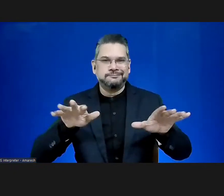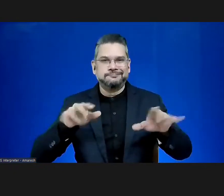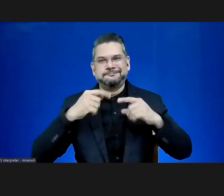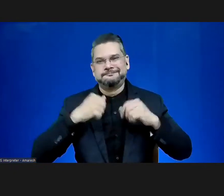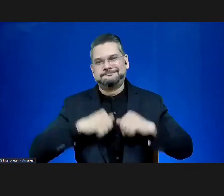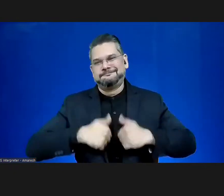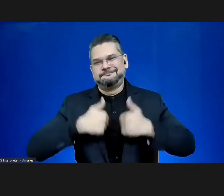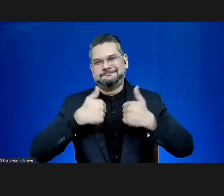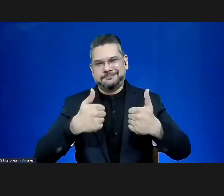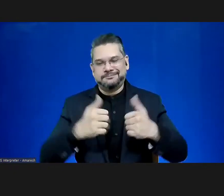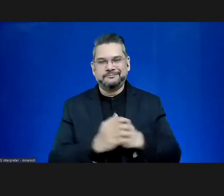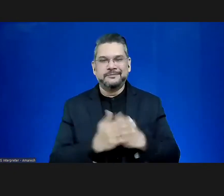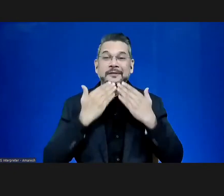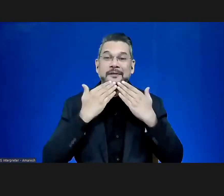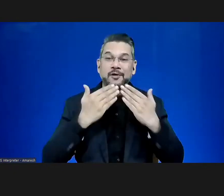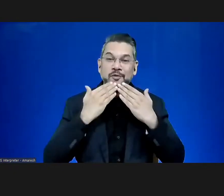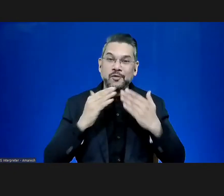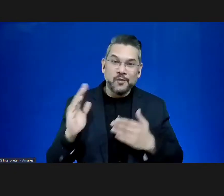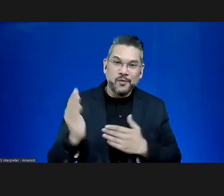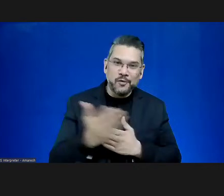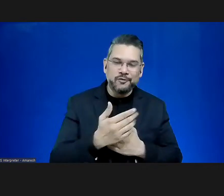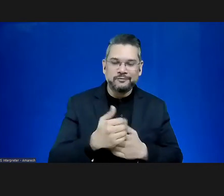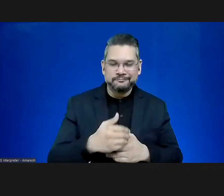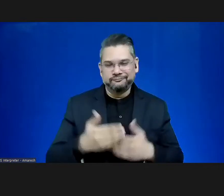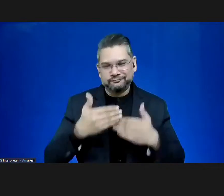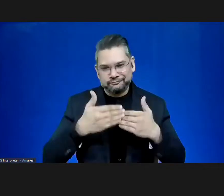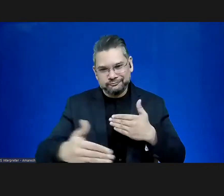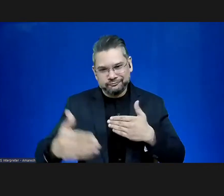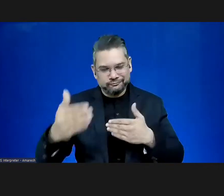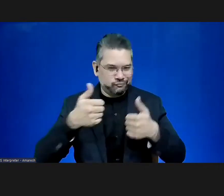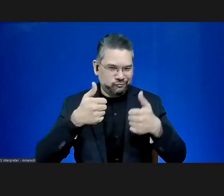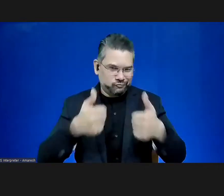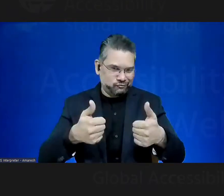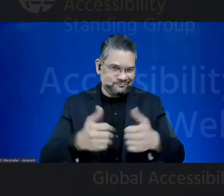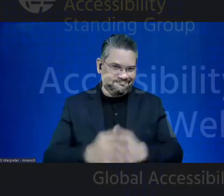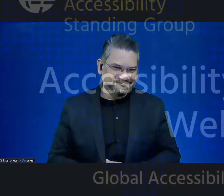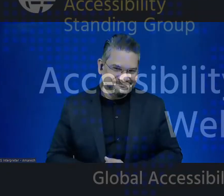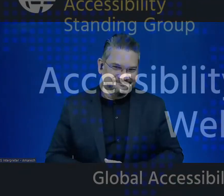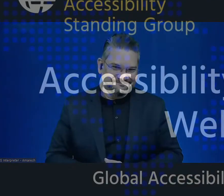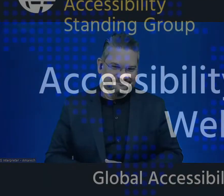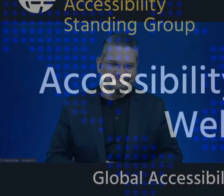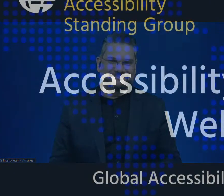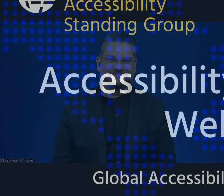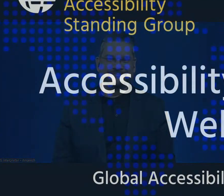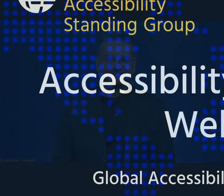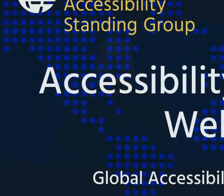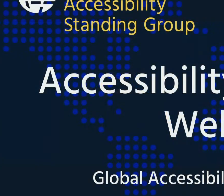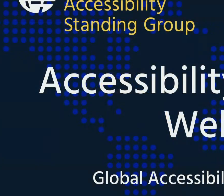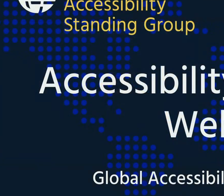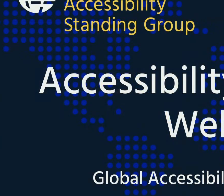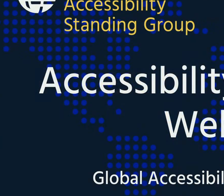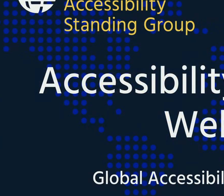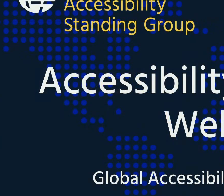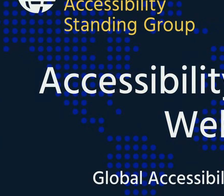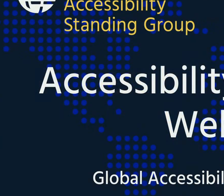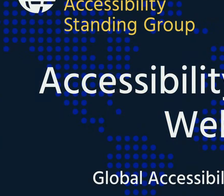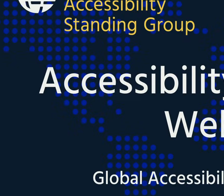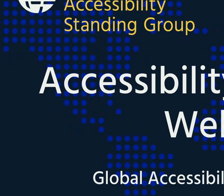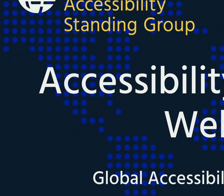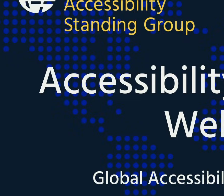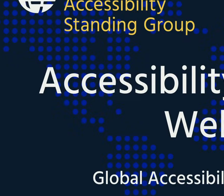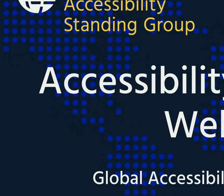you all, and have a good day. Thank you. Bye-bye. Bye-bye.